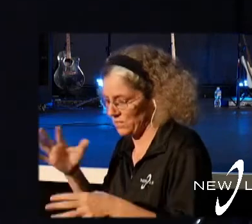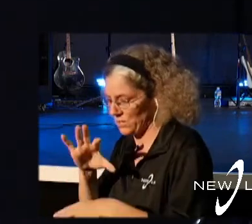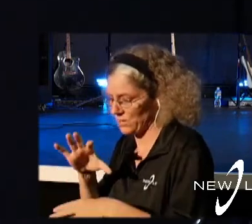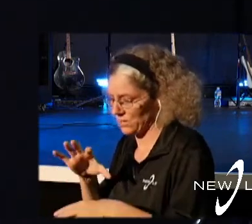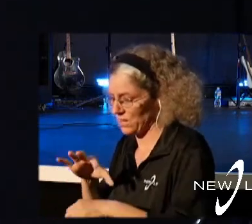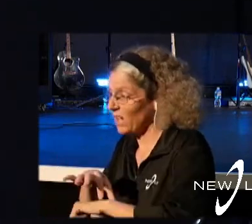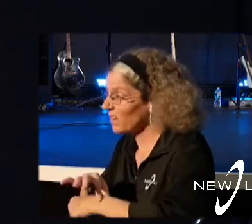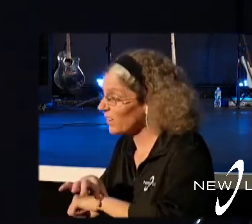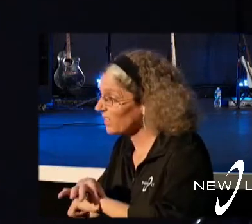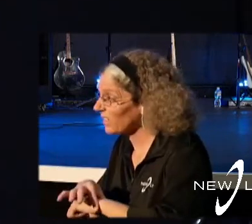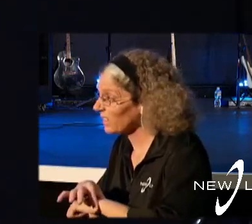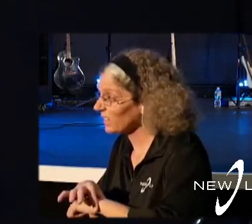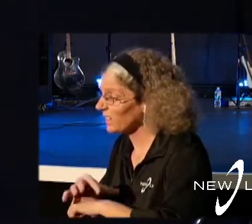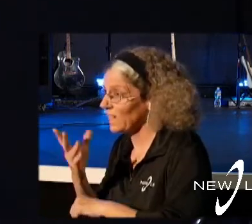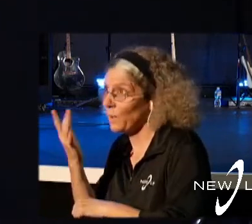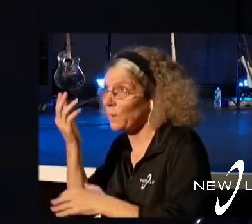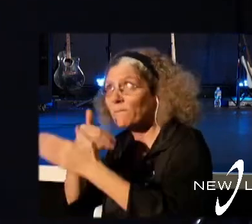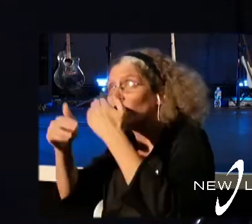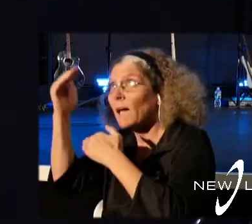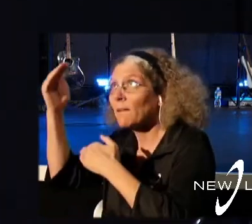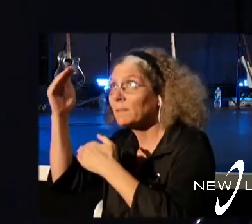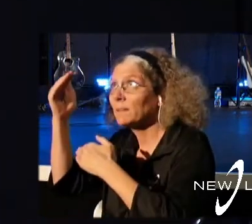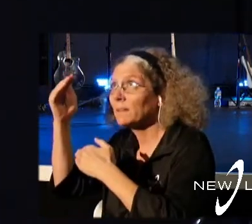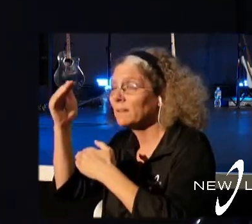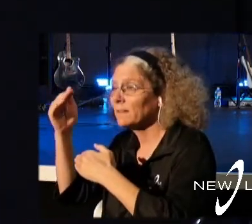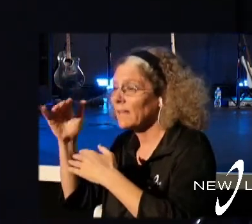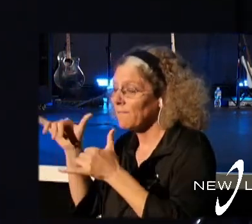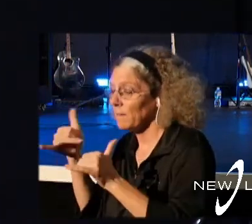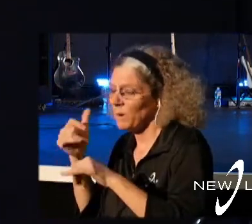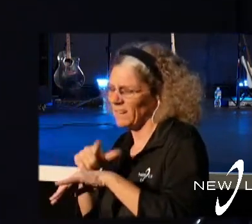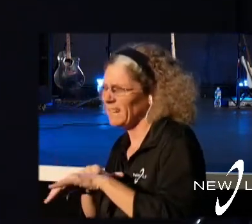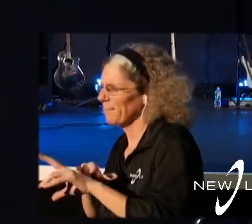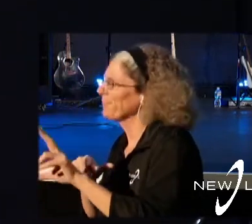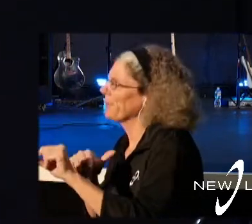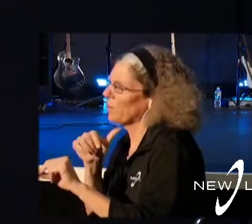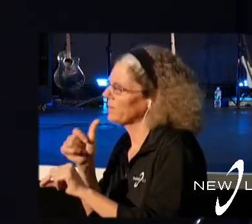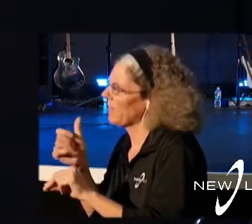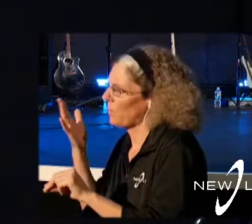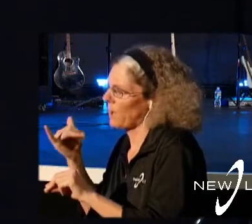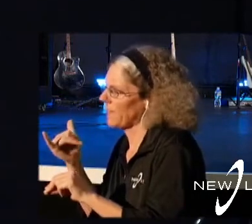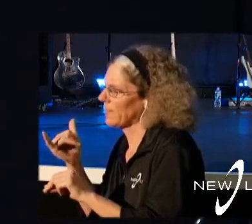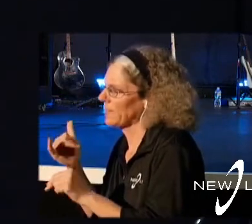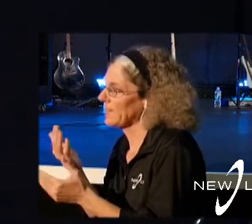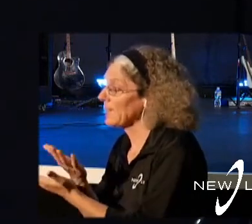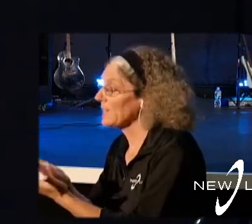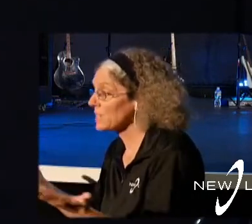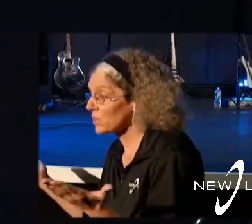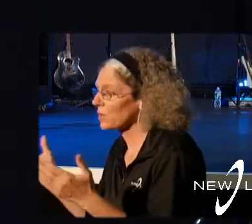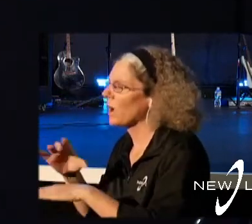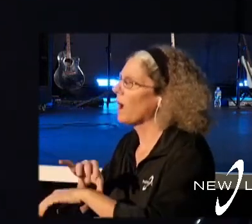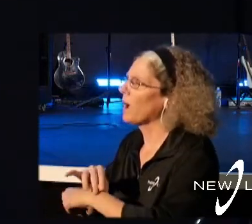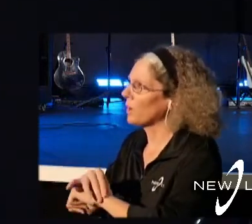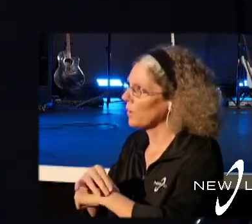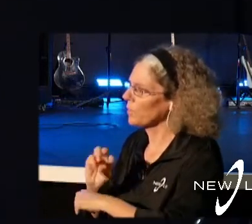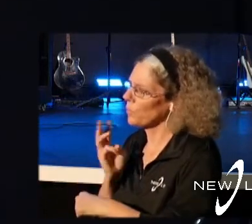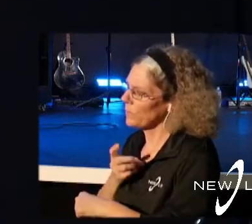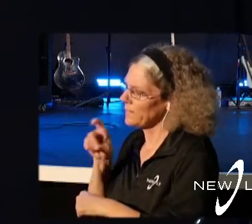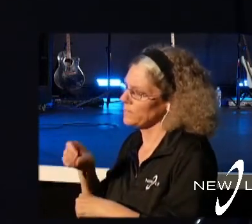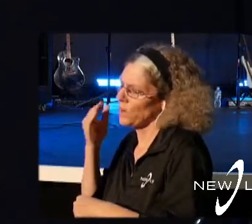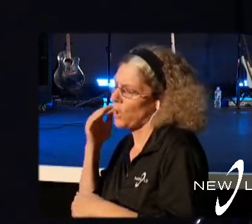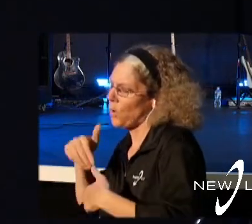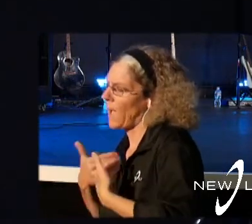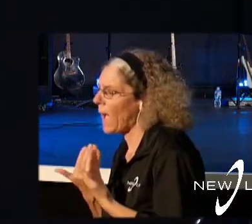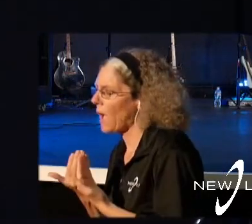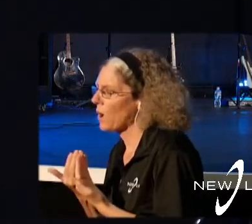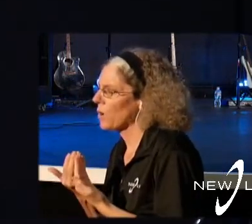that in the verse. So that you and I could be equipped for every good work. Ephesians chapter